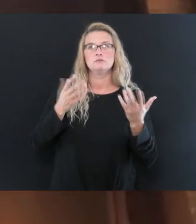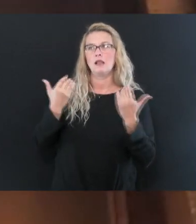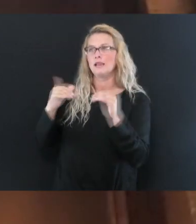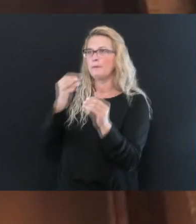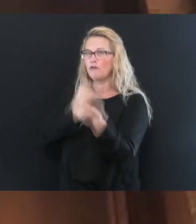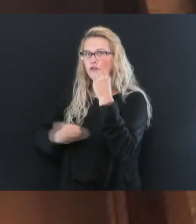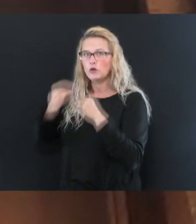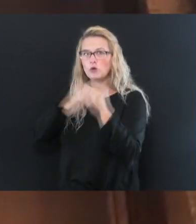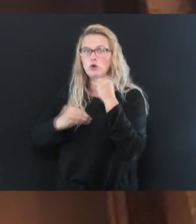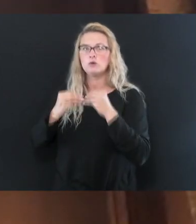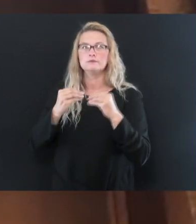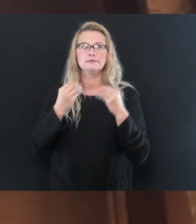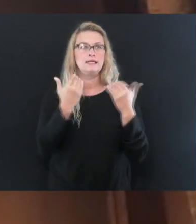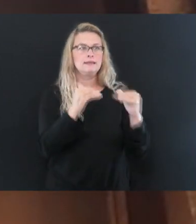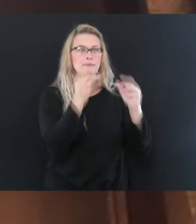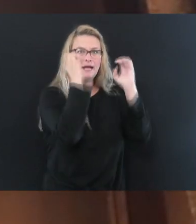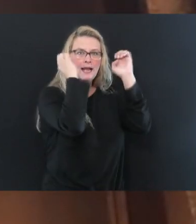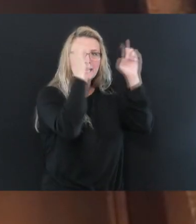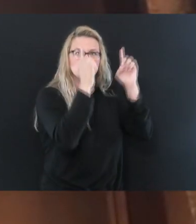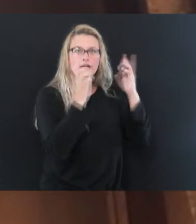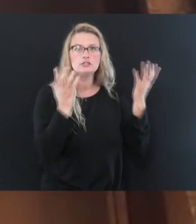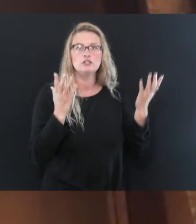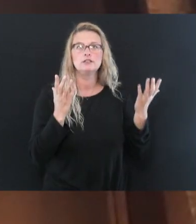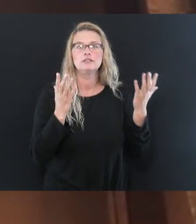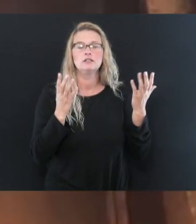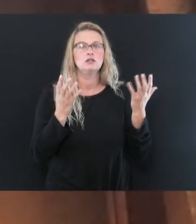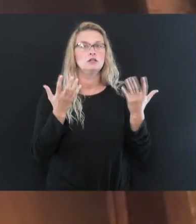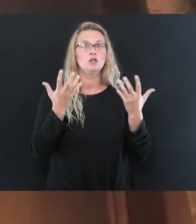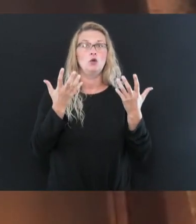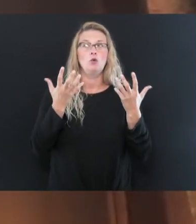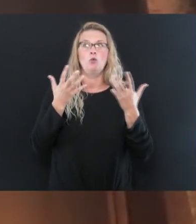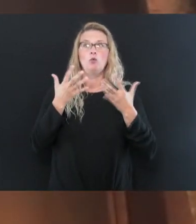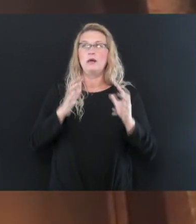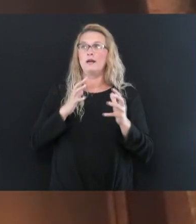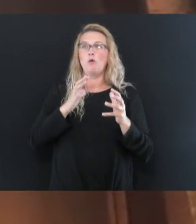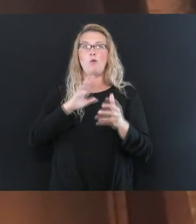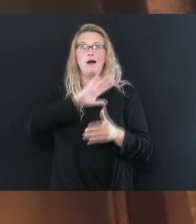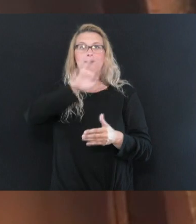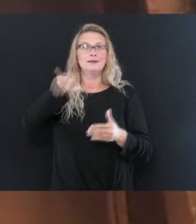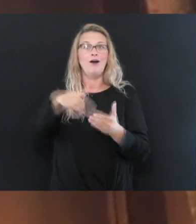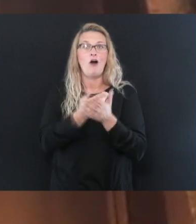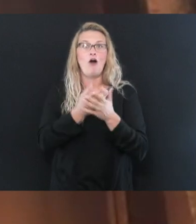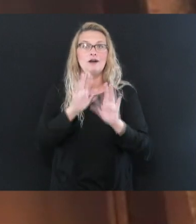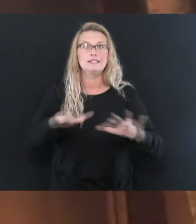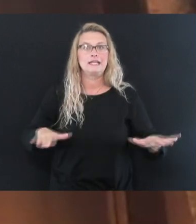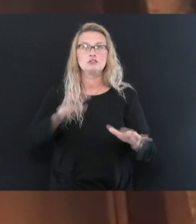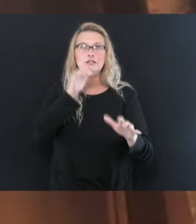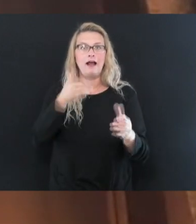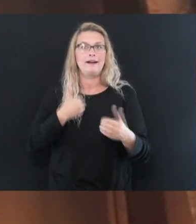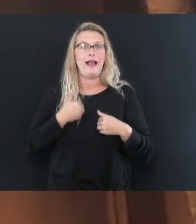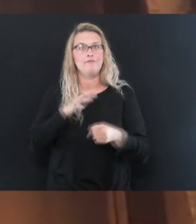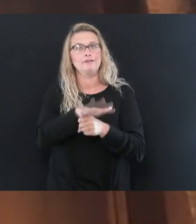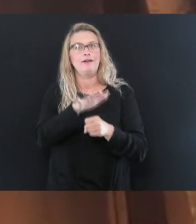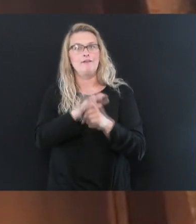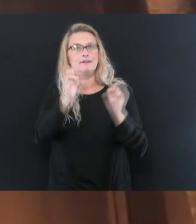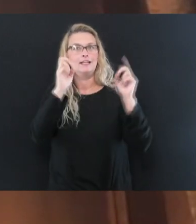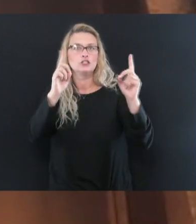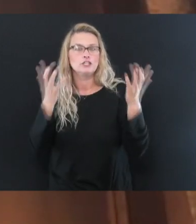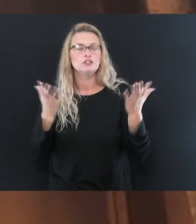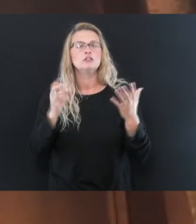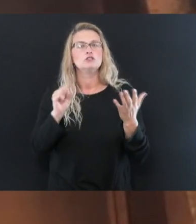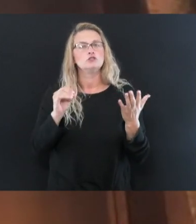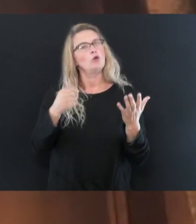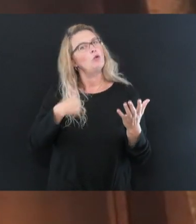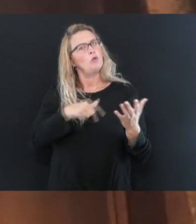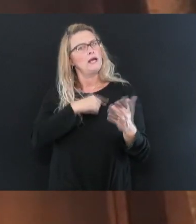and education. And we don't want a whole generation of our students not to be able to get educated. So we are